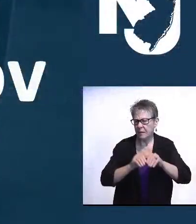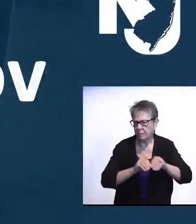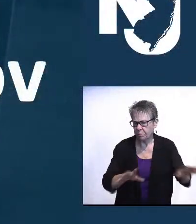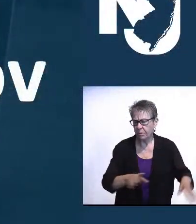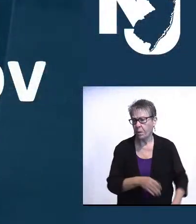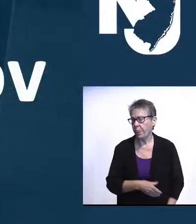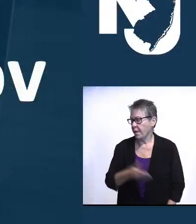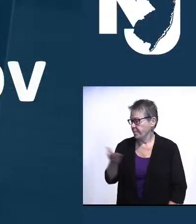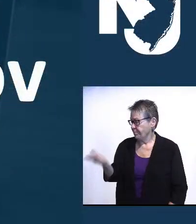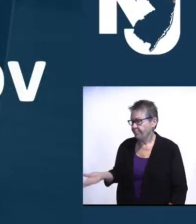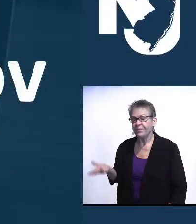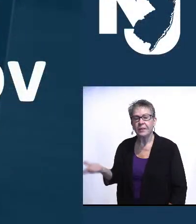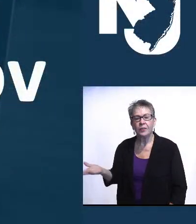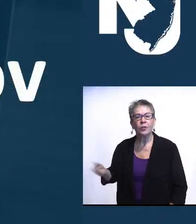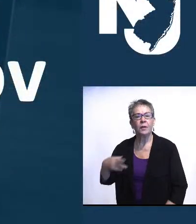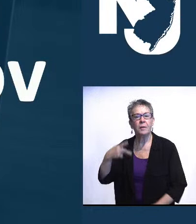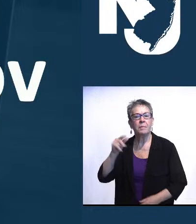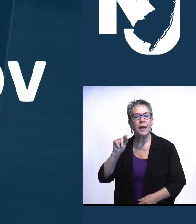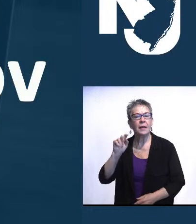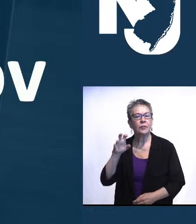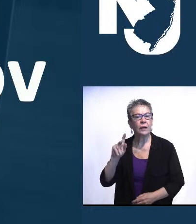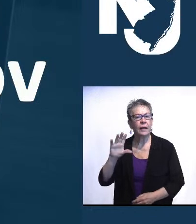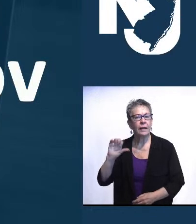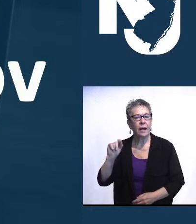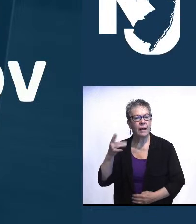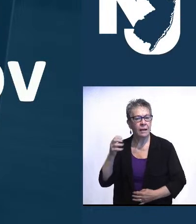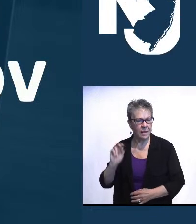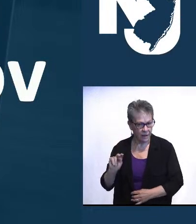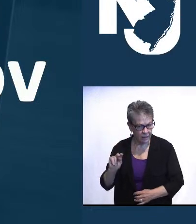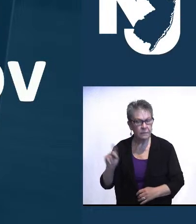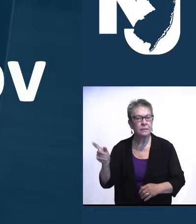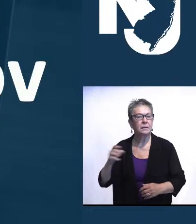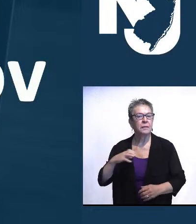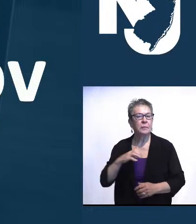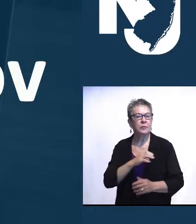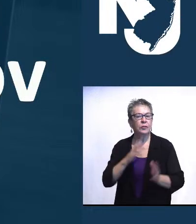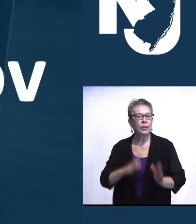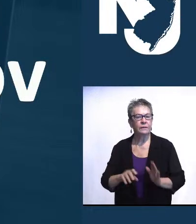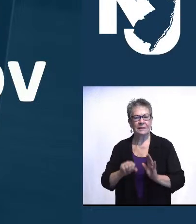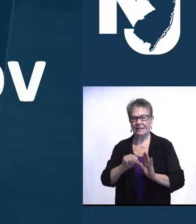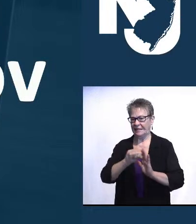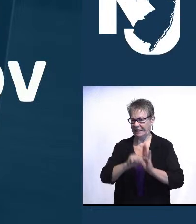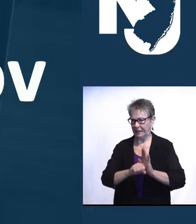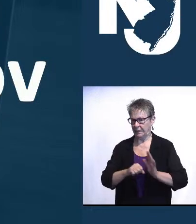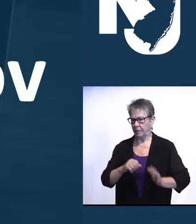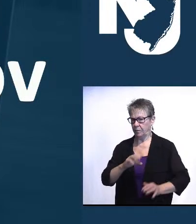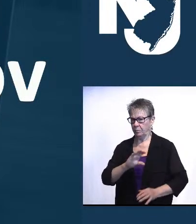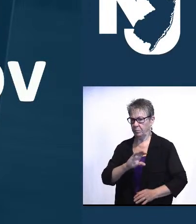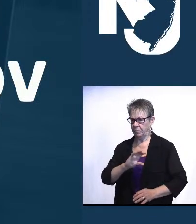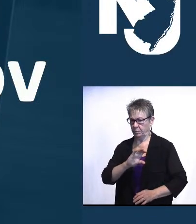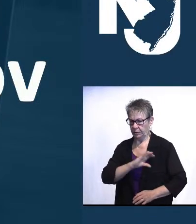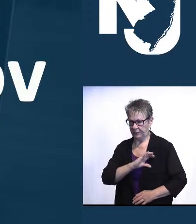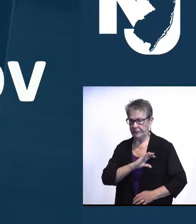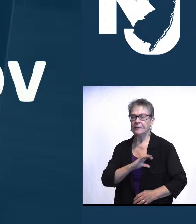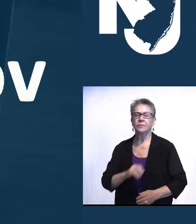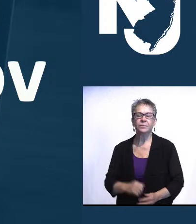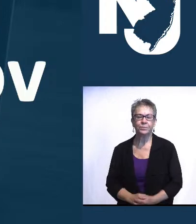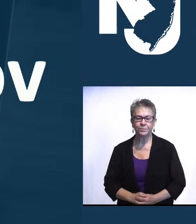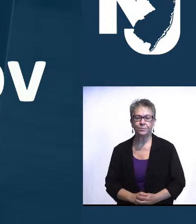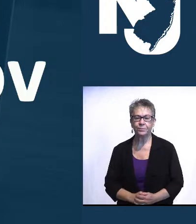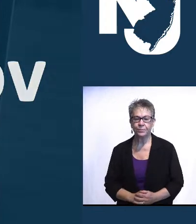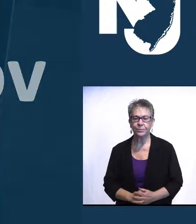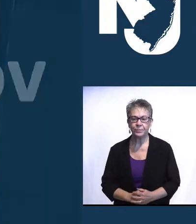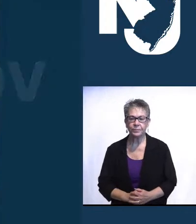State Police, Colonel Pat Callahan, Chief Counsel Parimal Garg, Aliana Post, and a cast of thousands. First